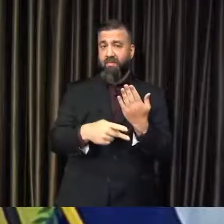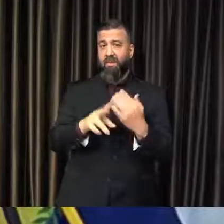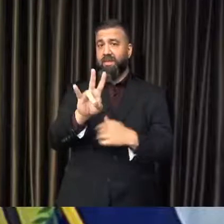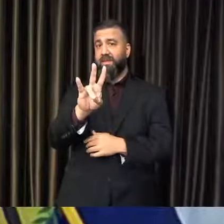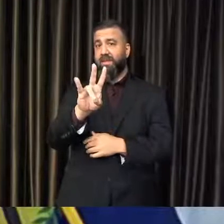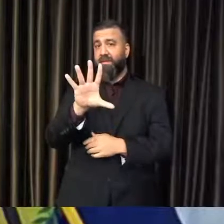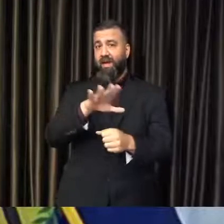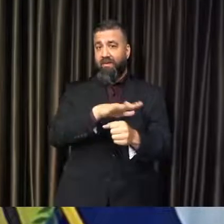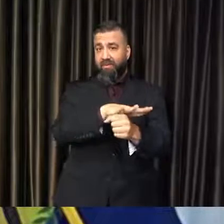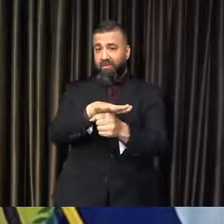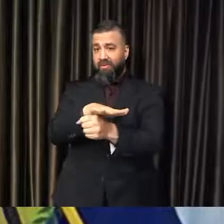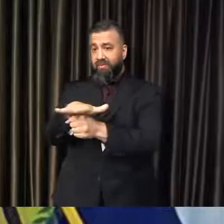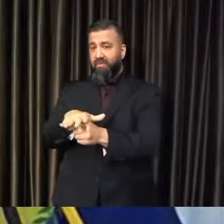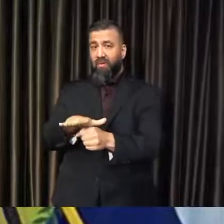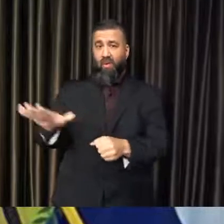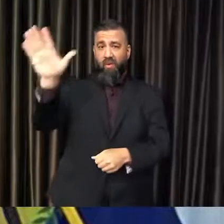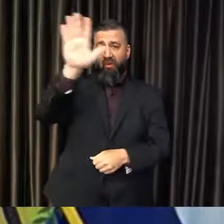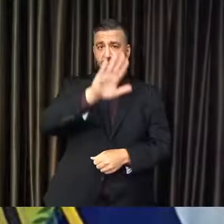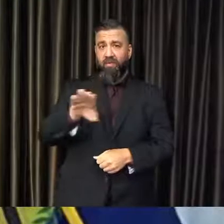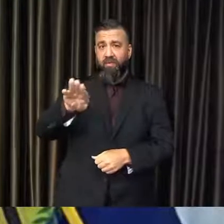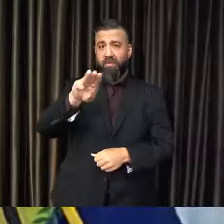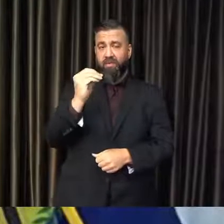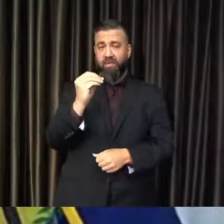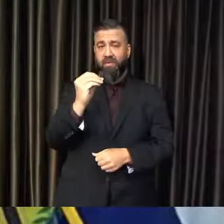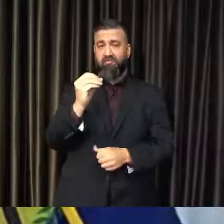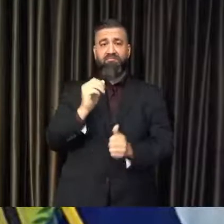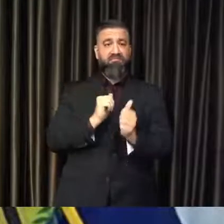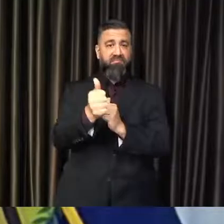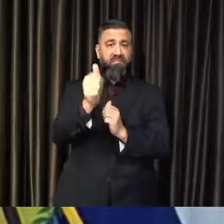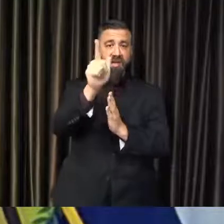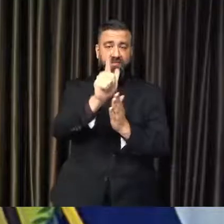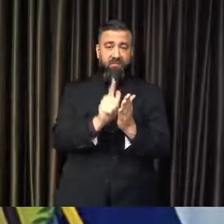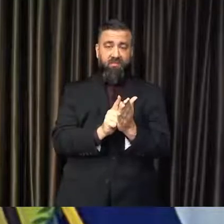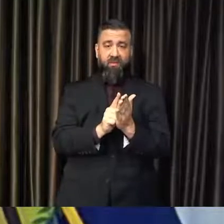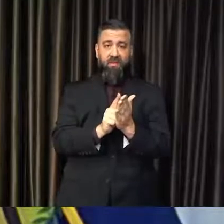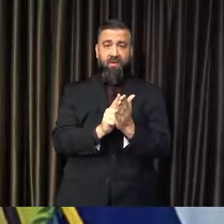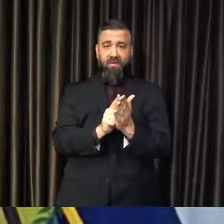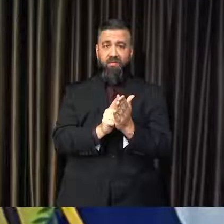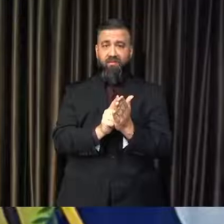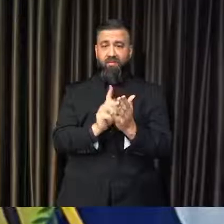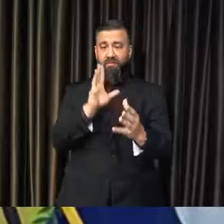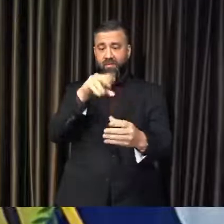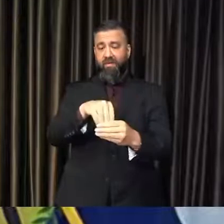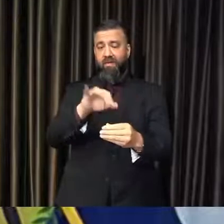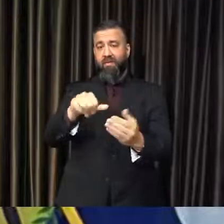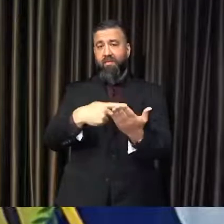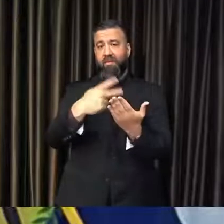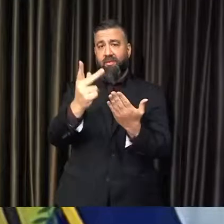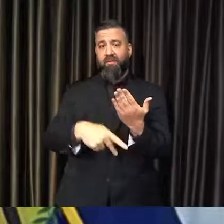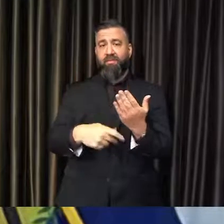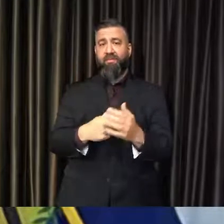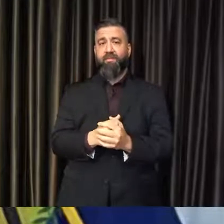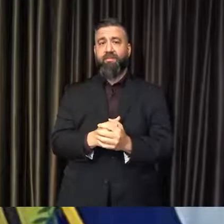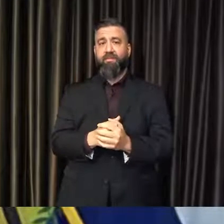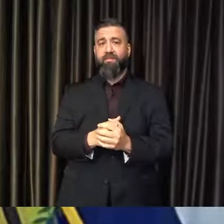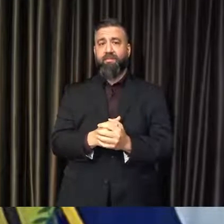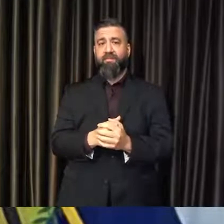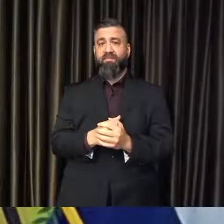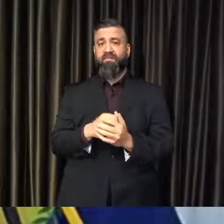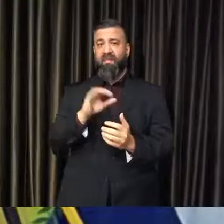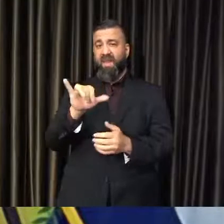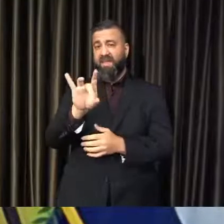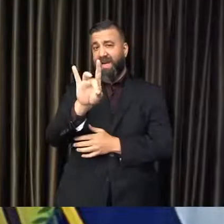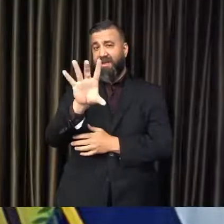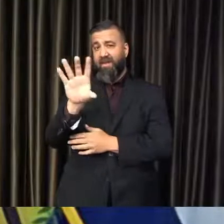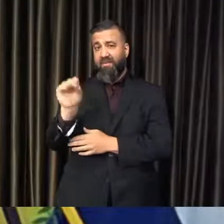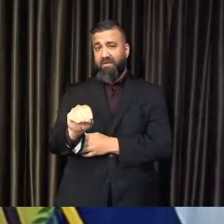across Missouri have passed legislation to participate in and subscribe to the county's program. It covers 85%